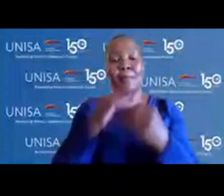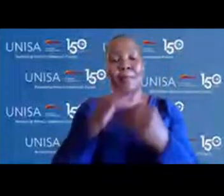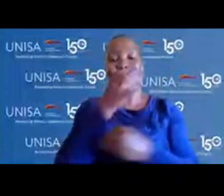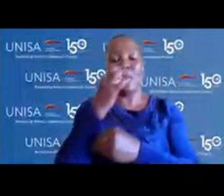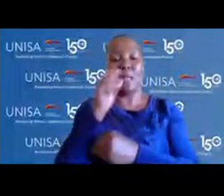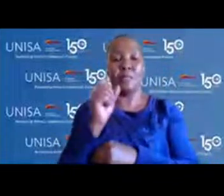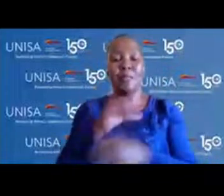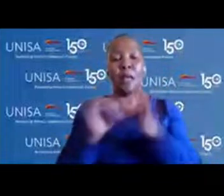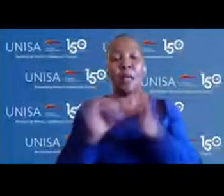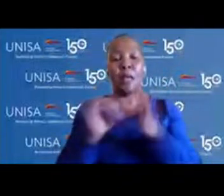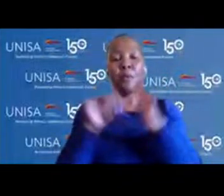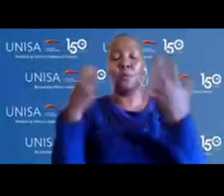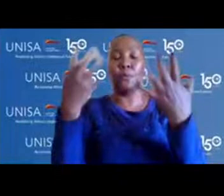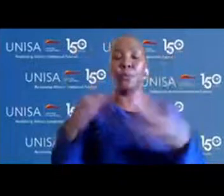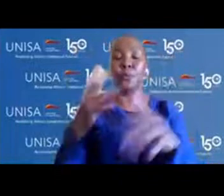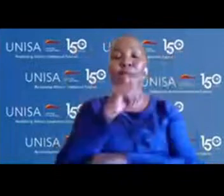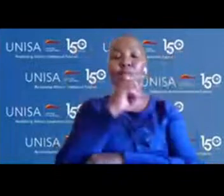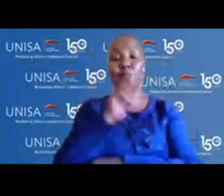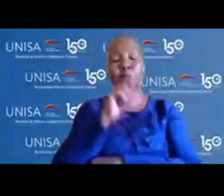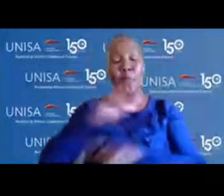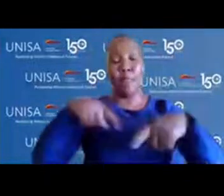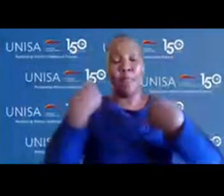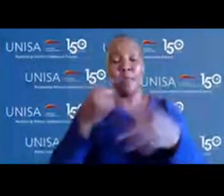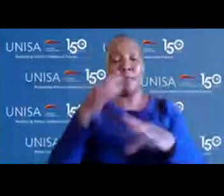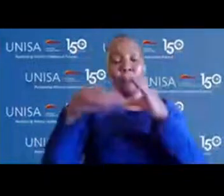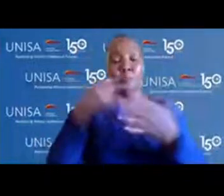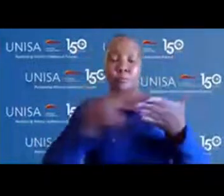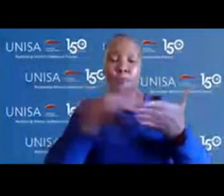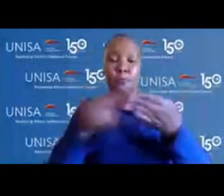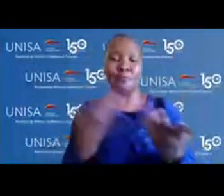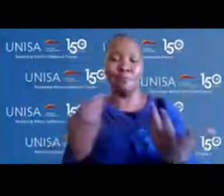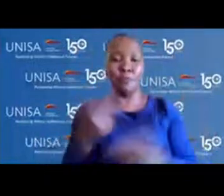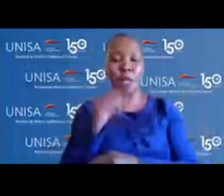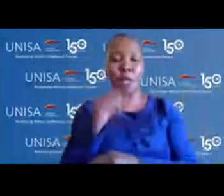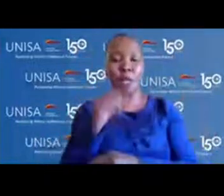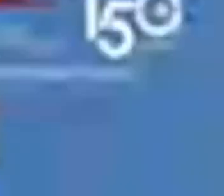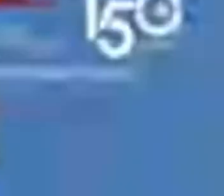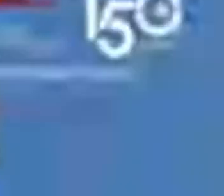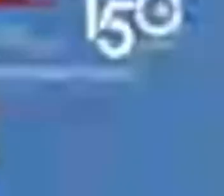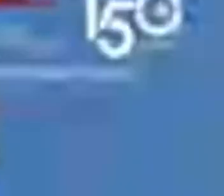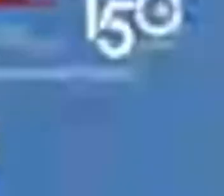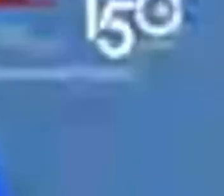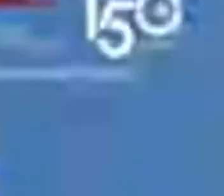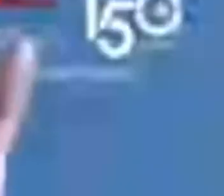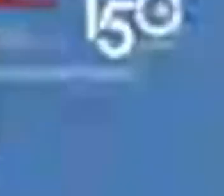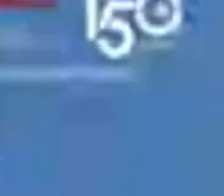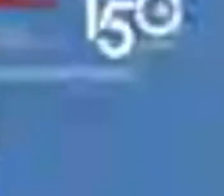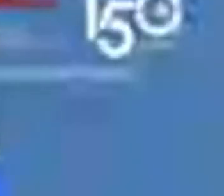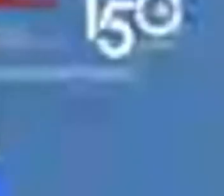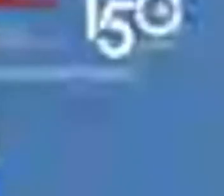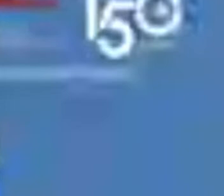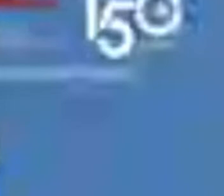understand what you talk about if you say application for special examination arrangements.